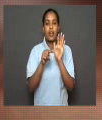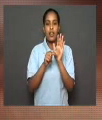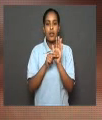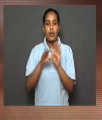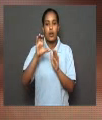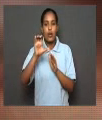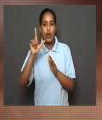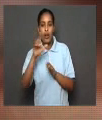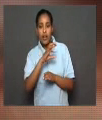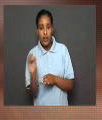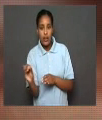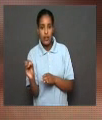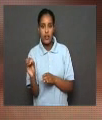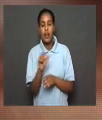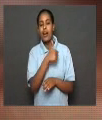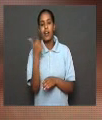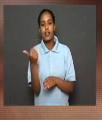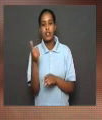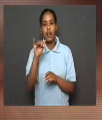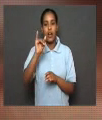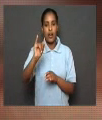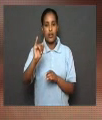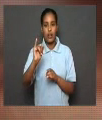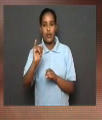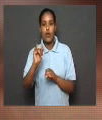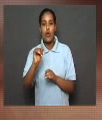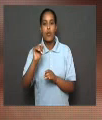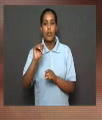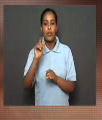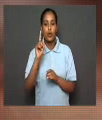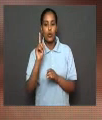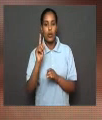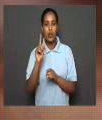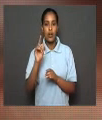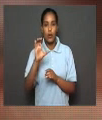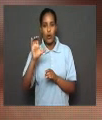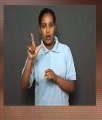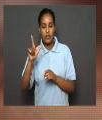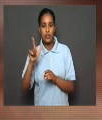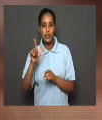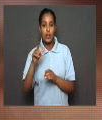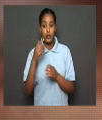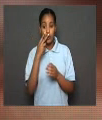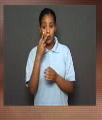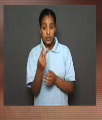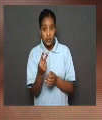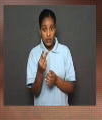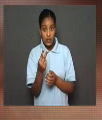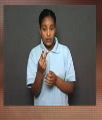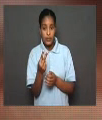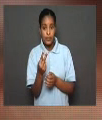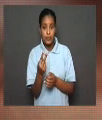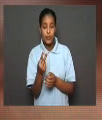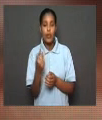negative chloride end of another iodine monochloride molecule. As you can see